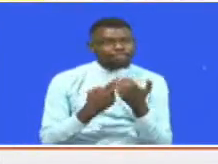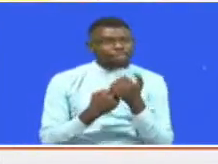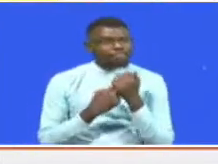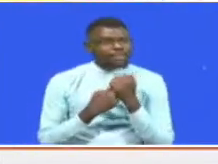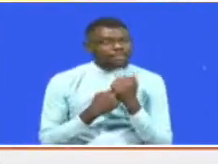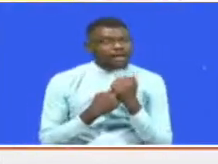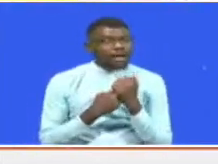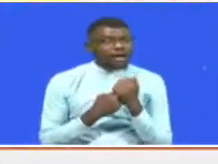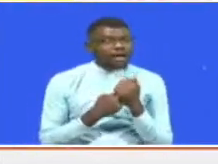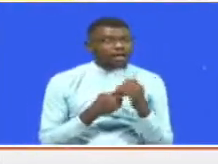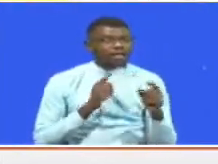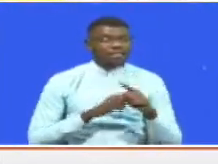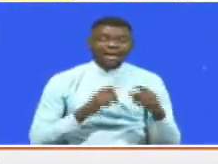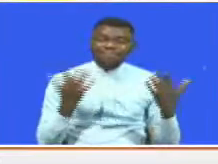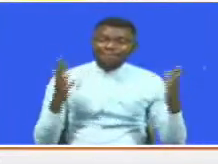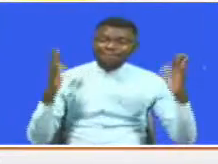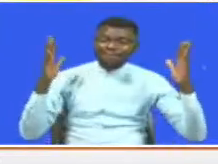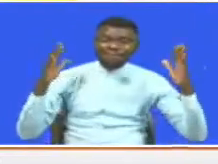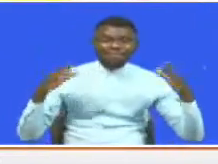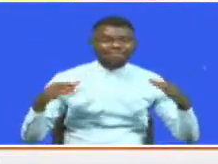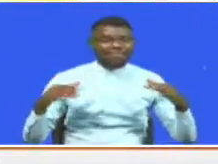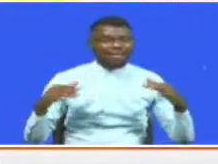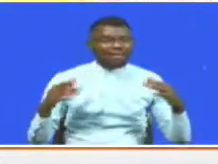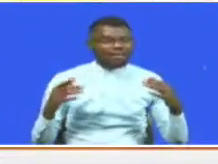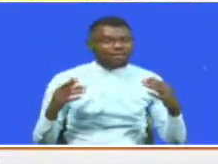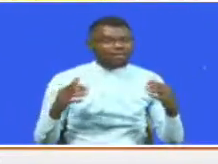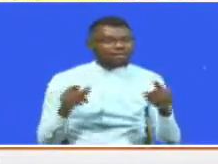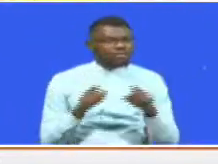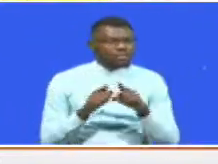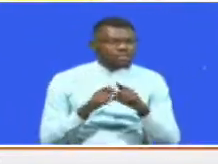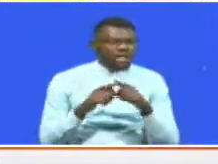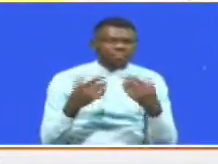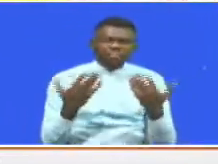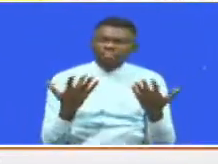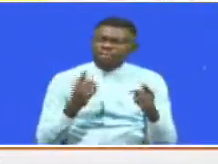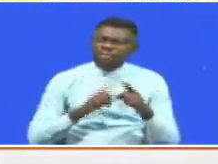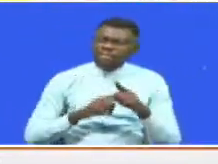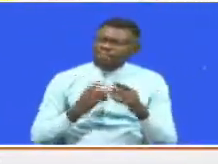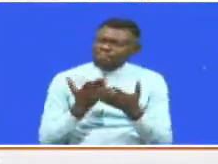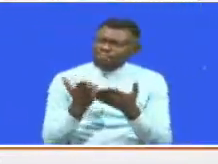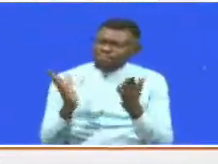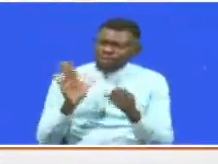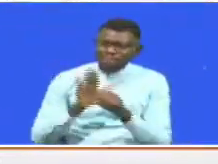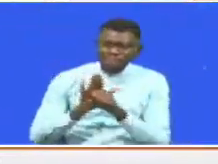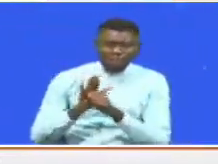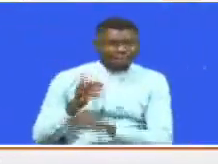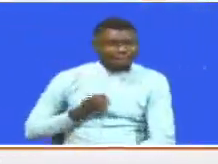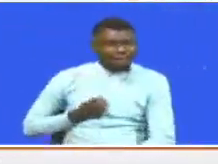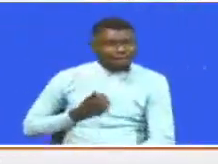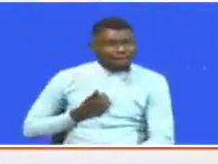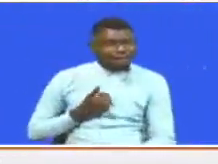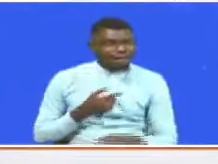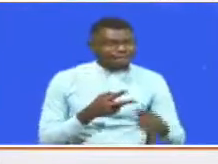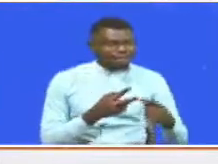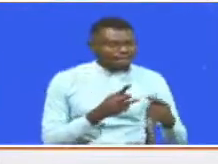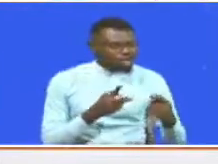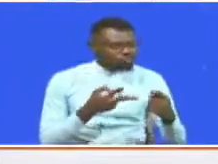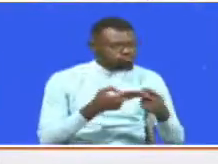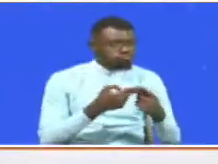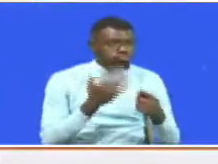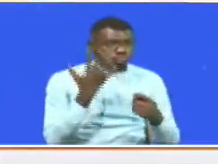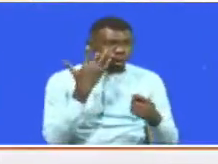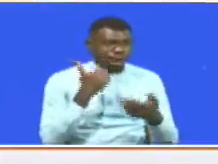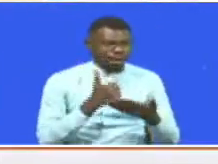partners. During the festive season, more so the long December break, a number of girls undergo the cut as a rite